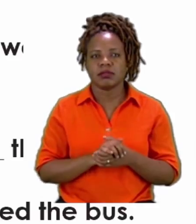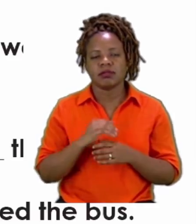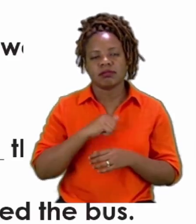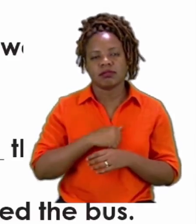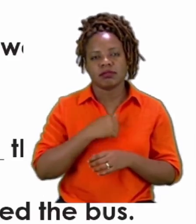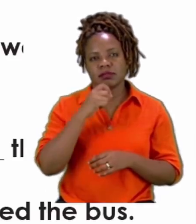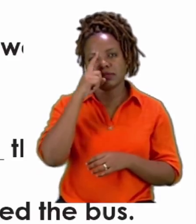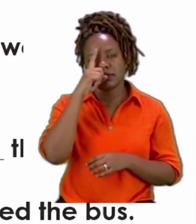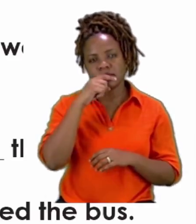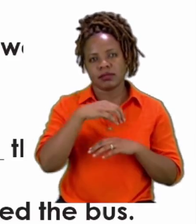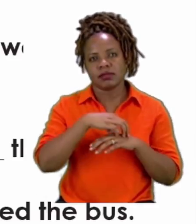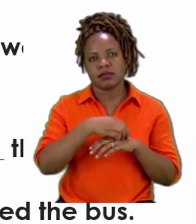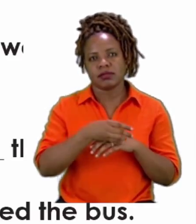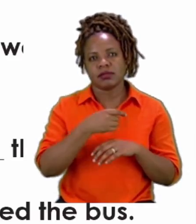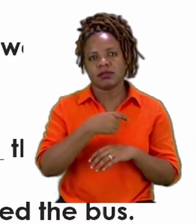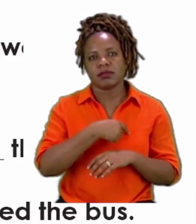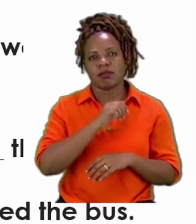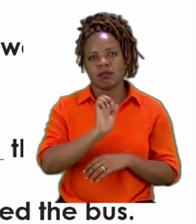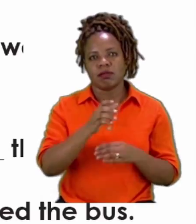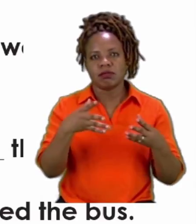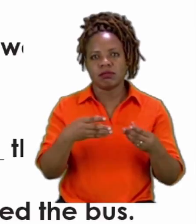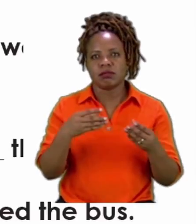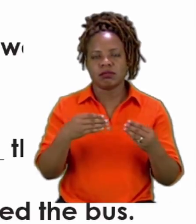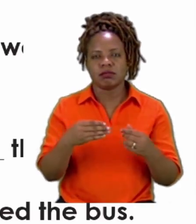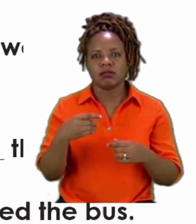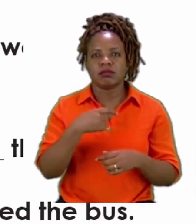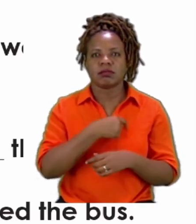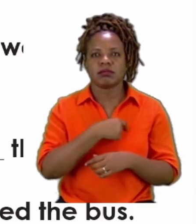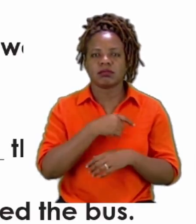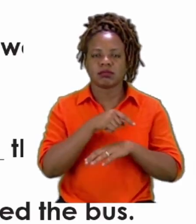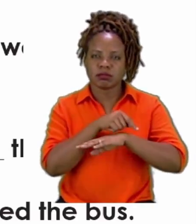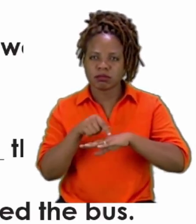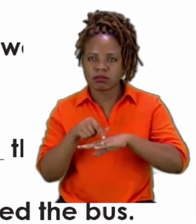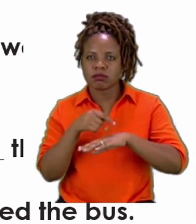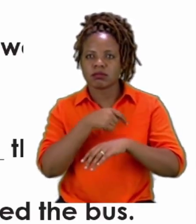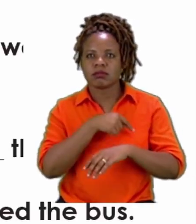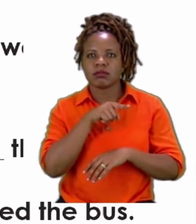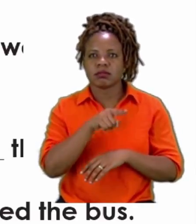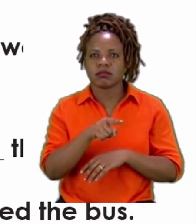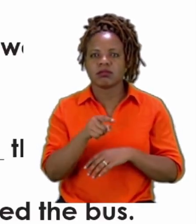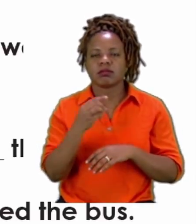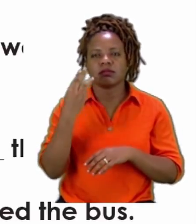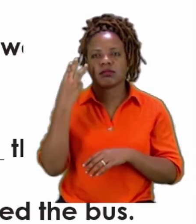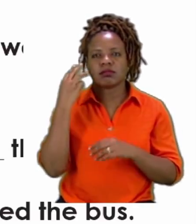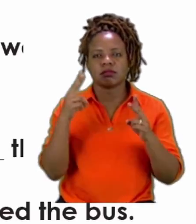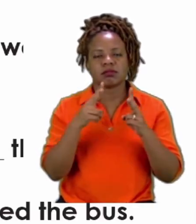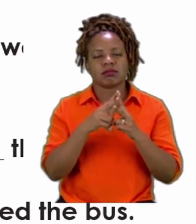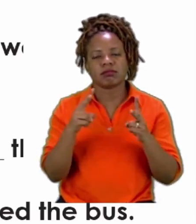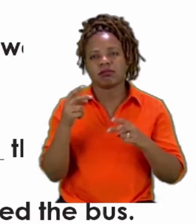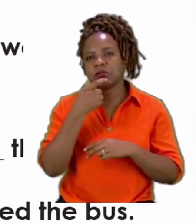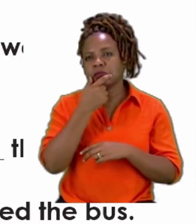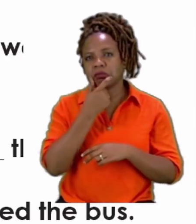My sister lost her doll. Dash, she was very